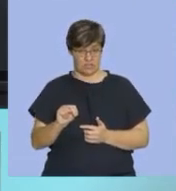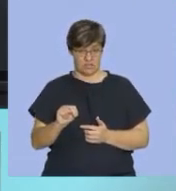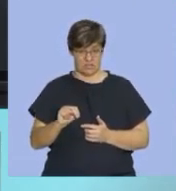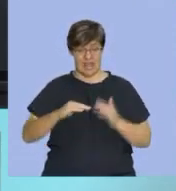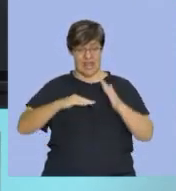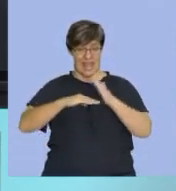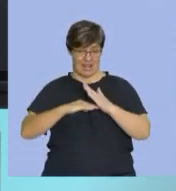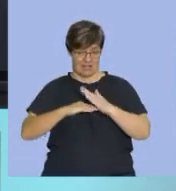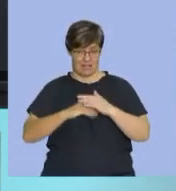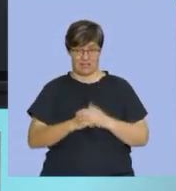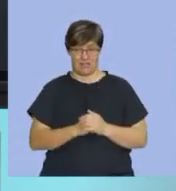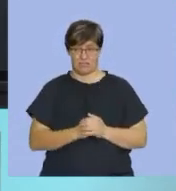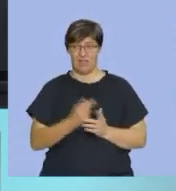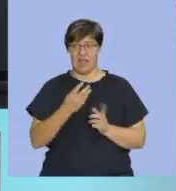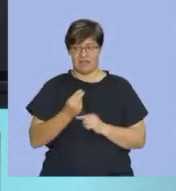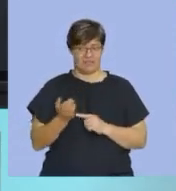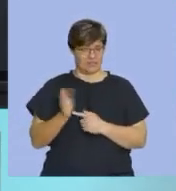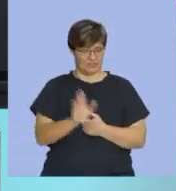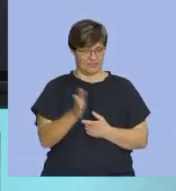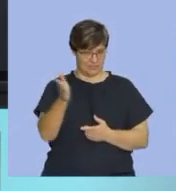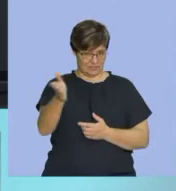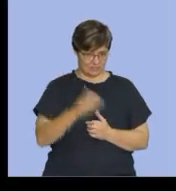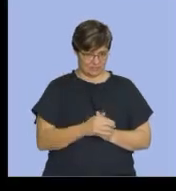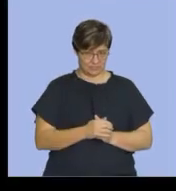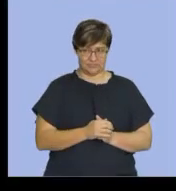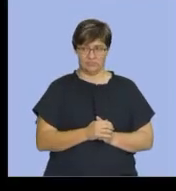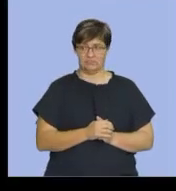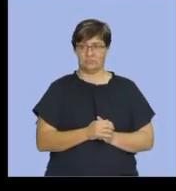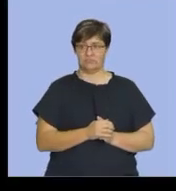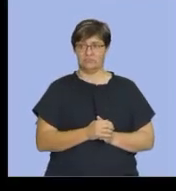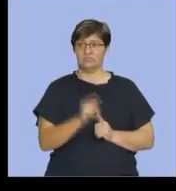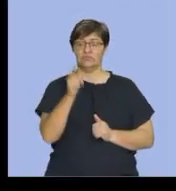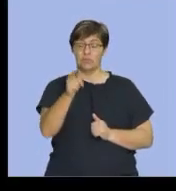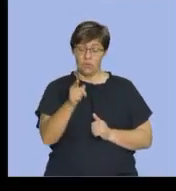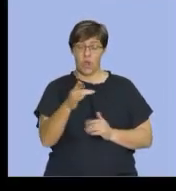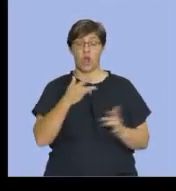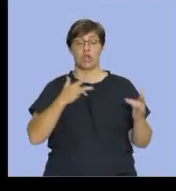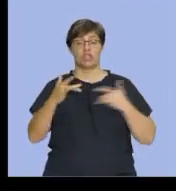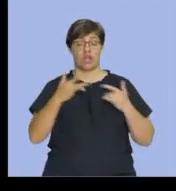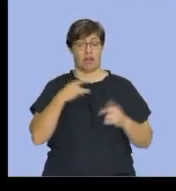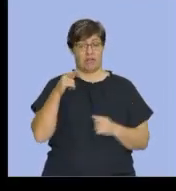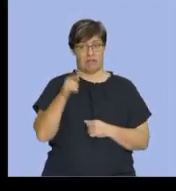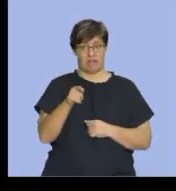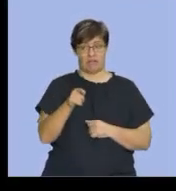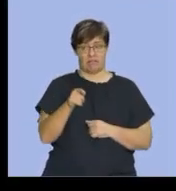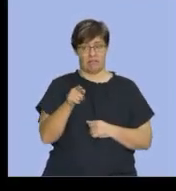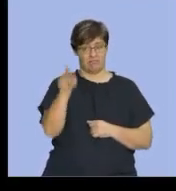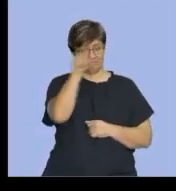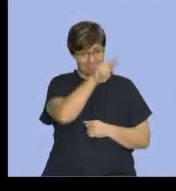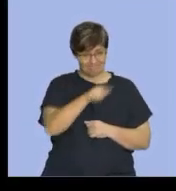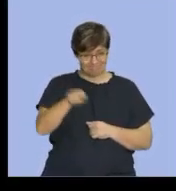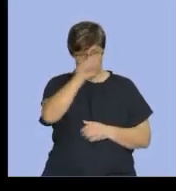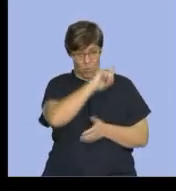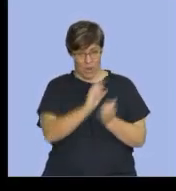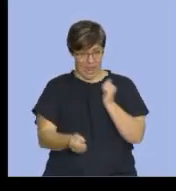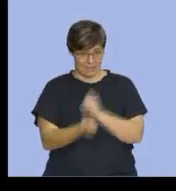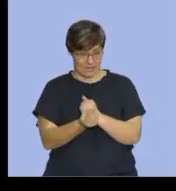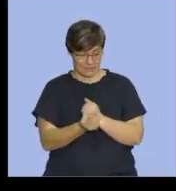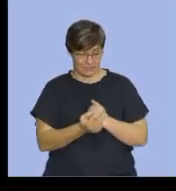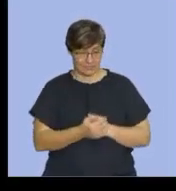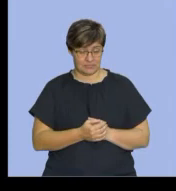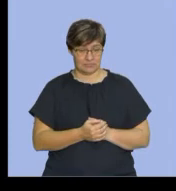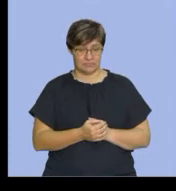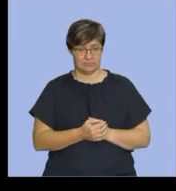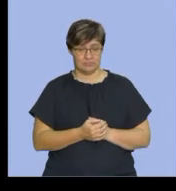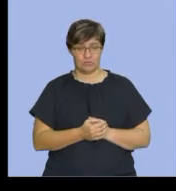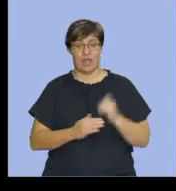angle, and I actually have a diagram for us, okay? So we're concerned with what's happening there.